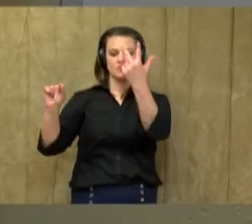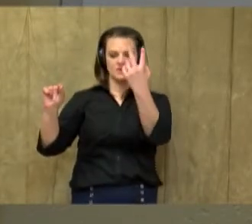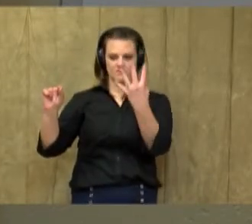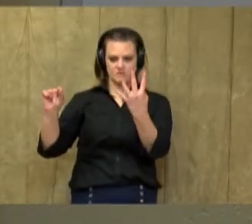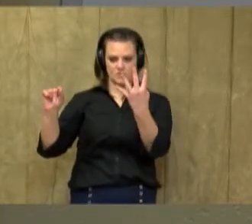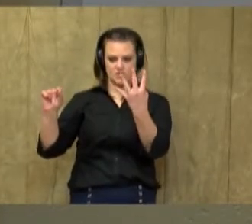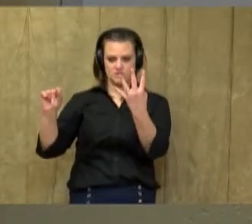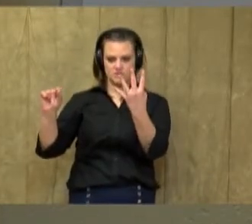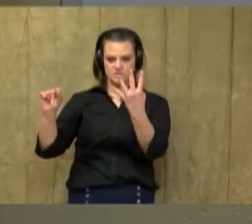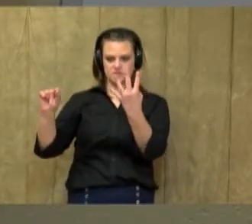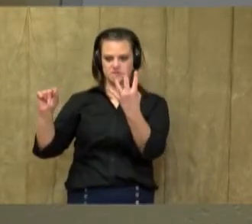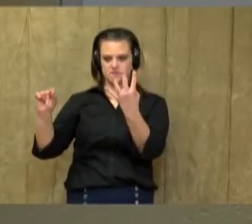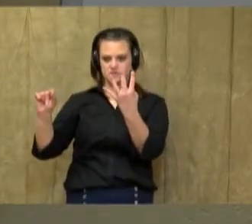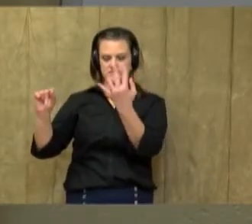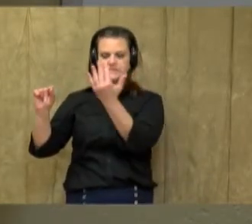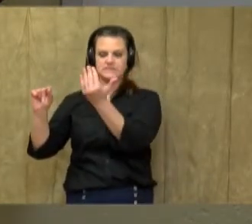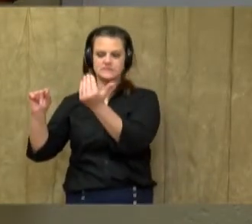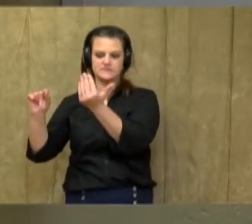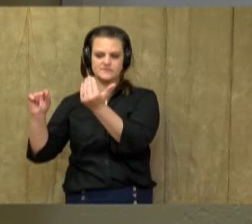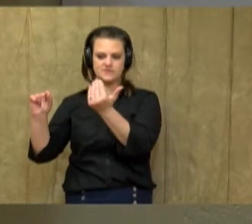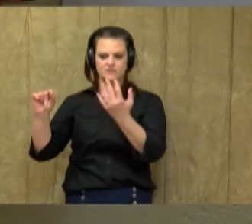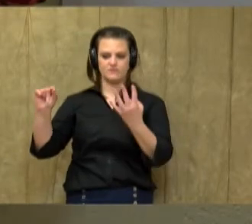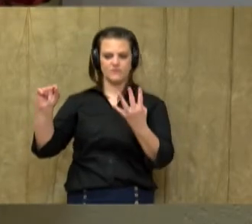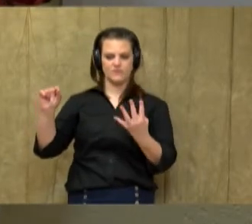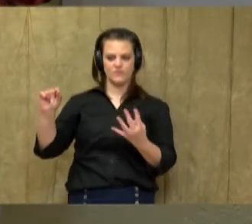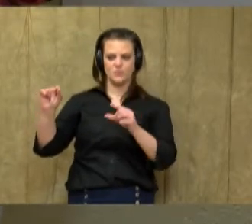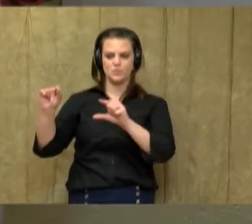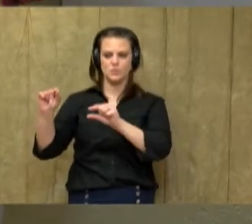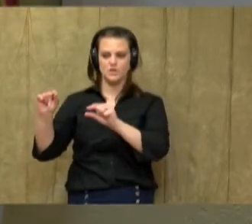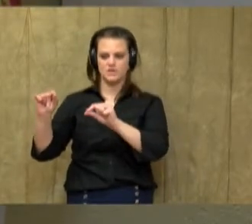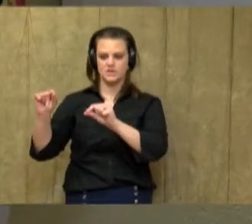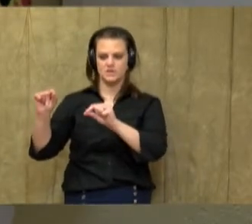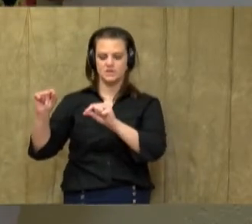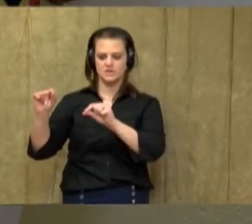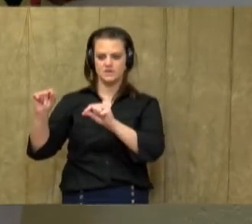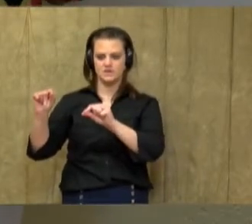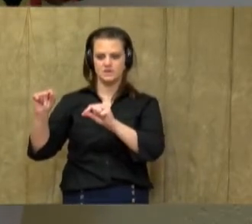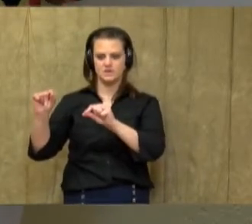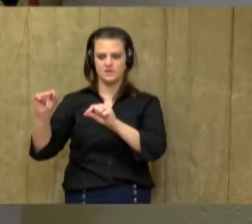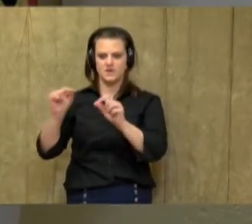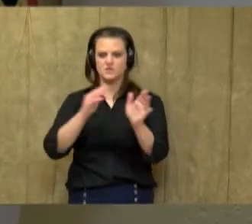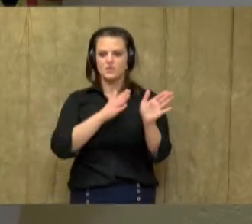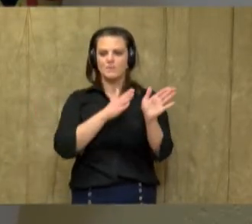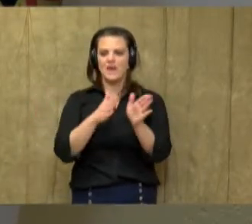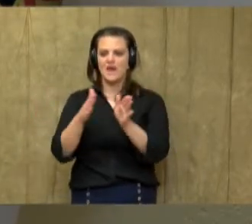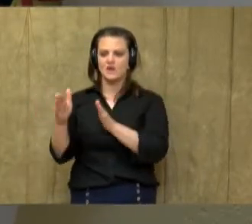and 4/4 of 20 is 20, and